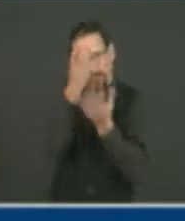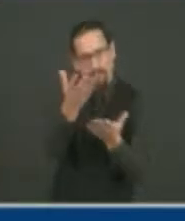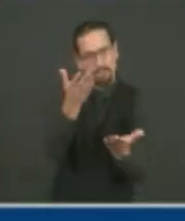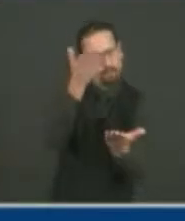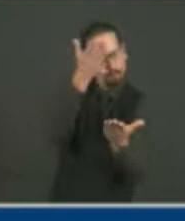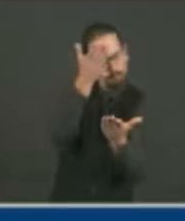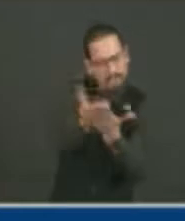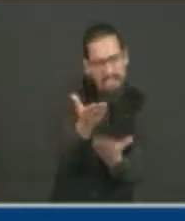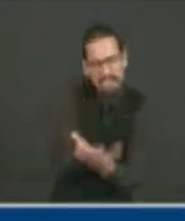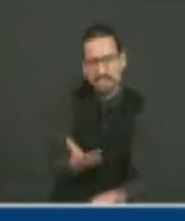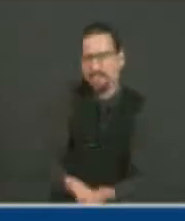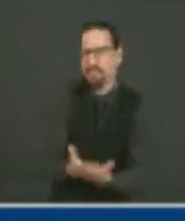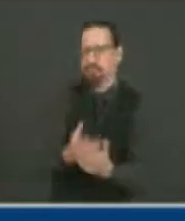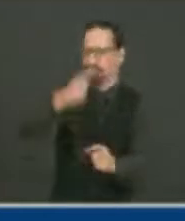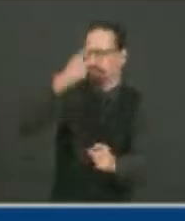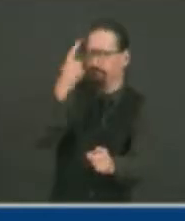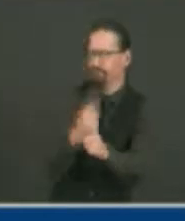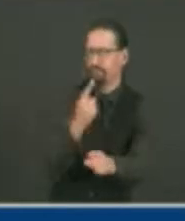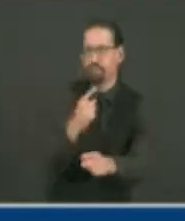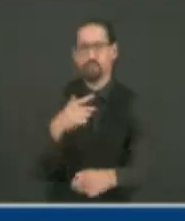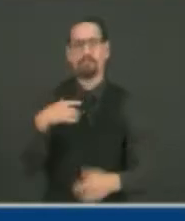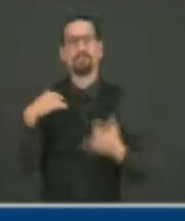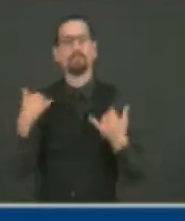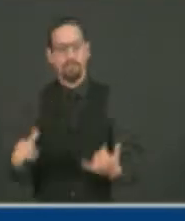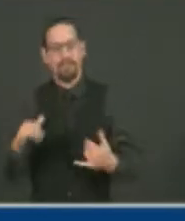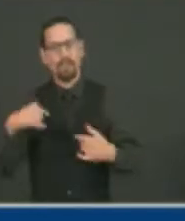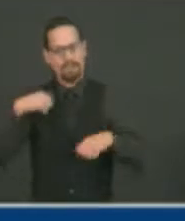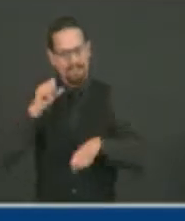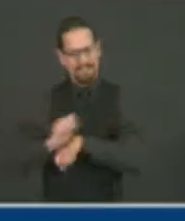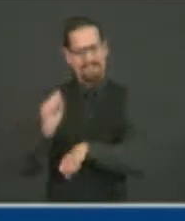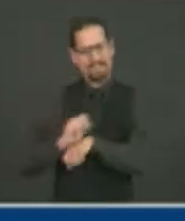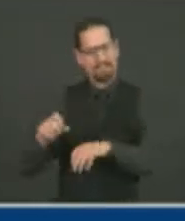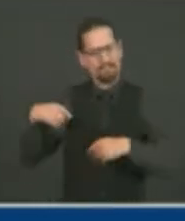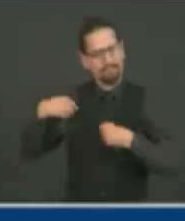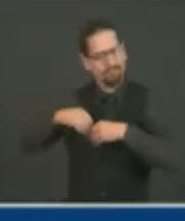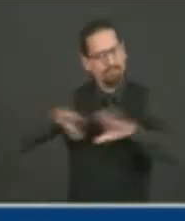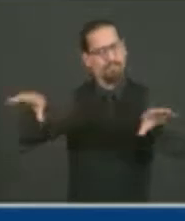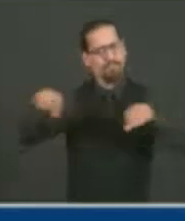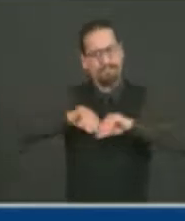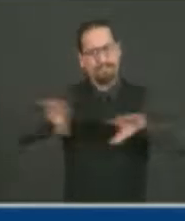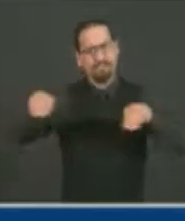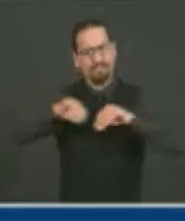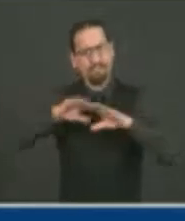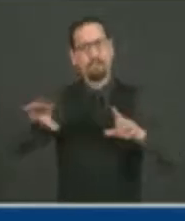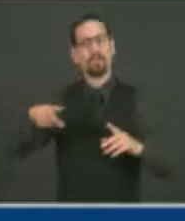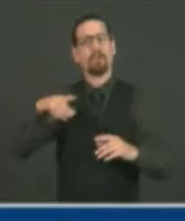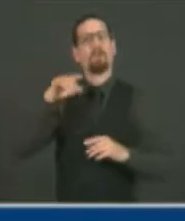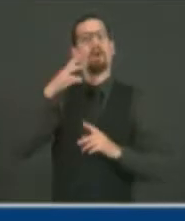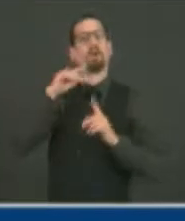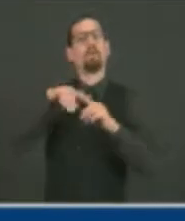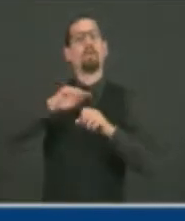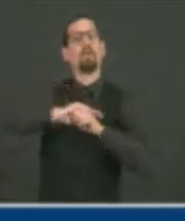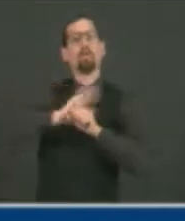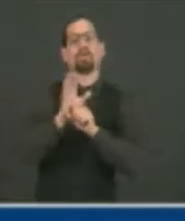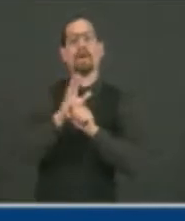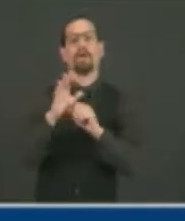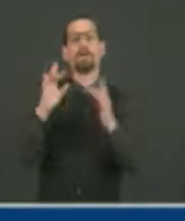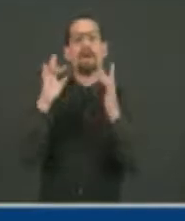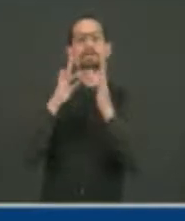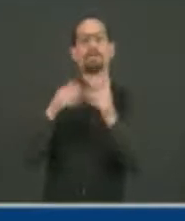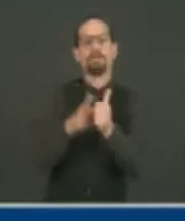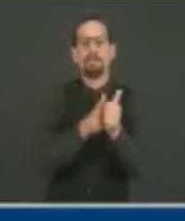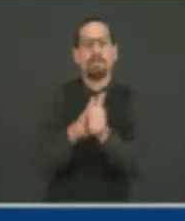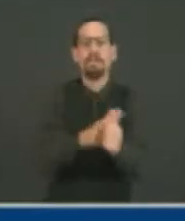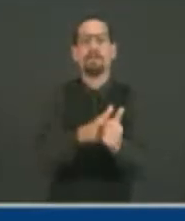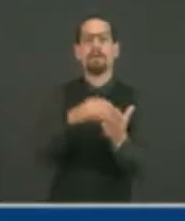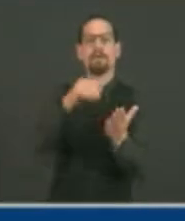that. The COVID tracking project, which is a national COVID tracking project, gives Rhode